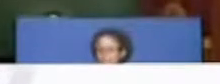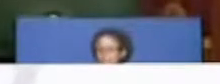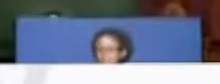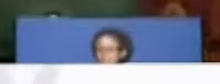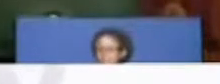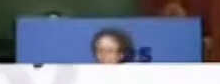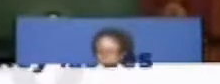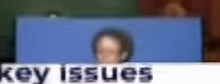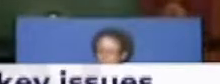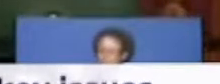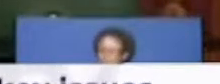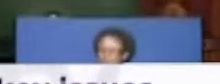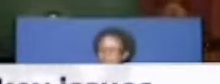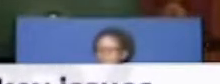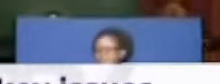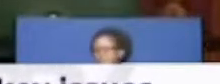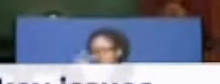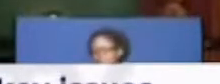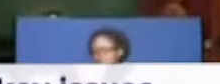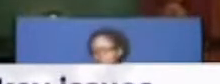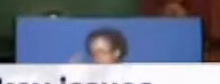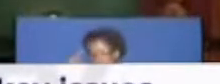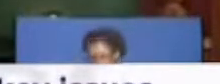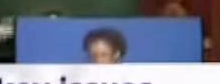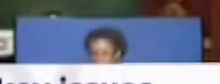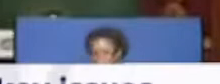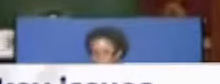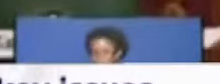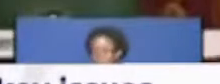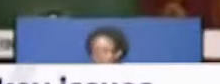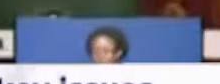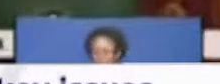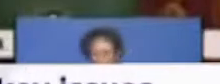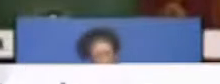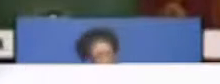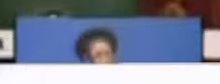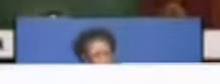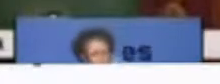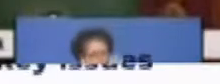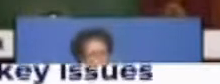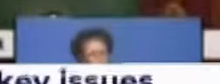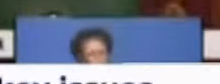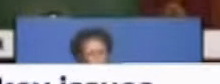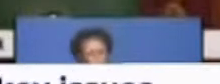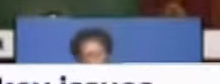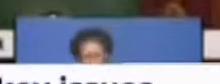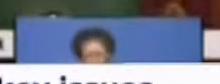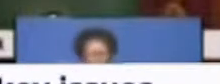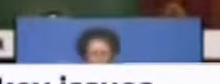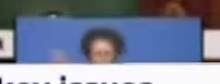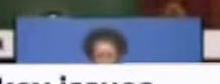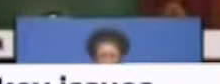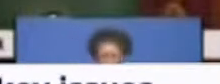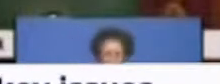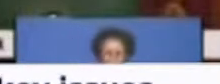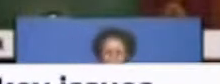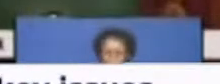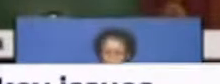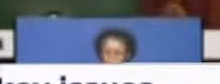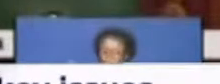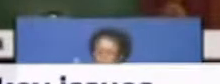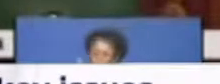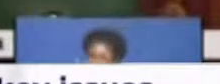the redesigning of the import and export processes, which has reduced the